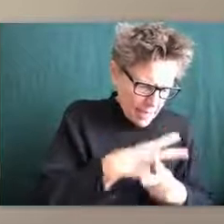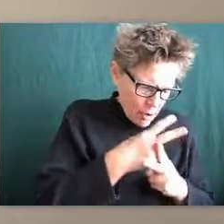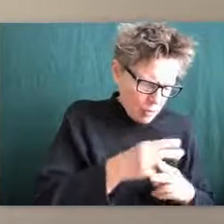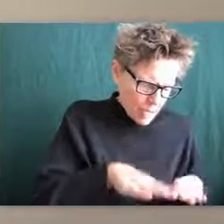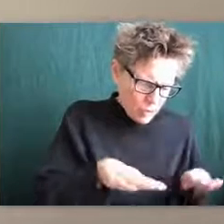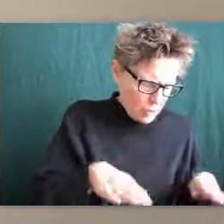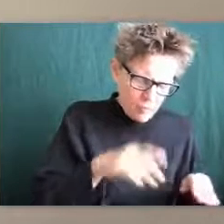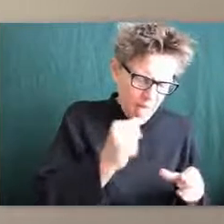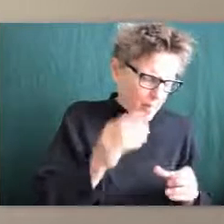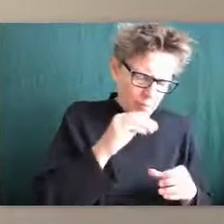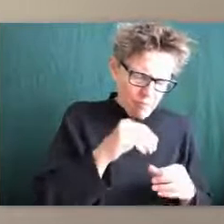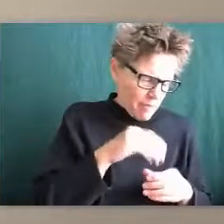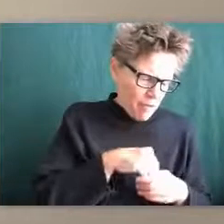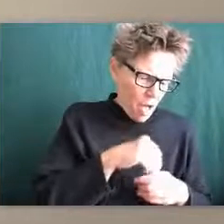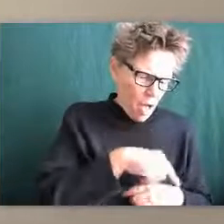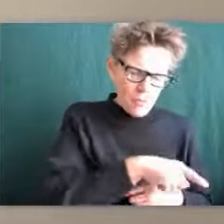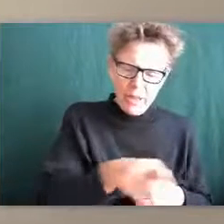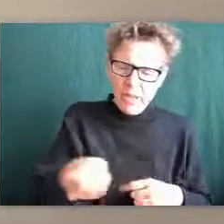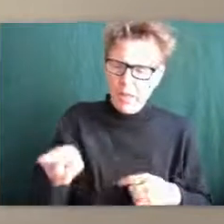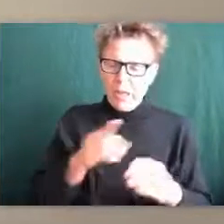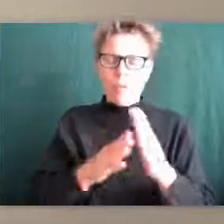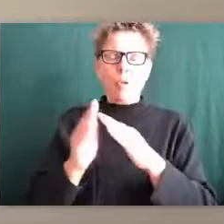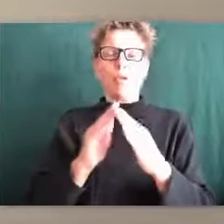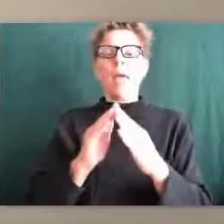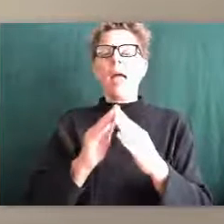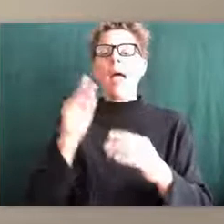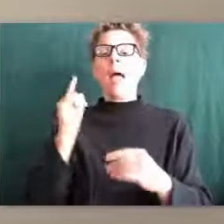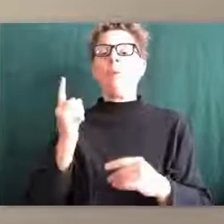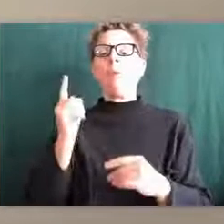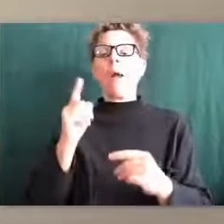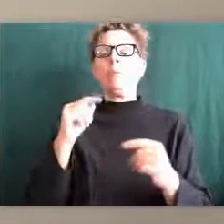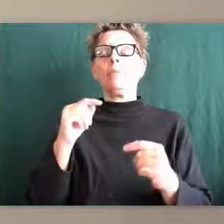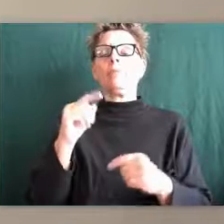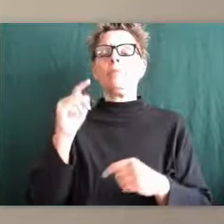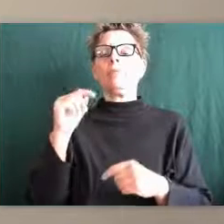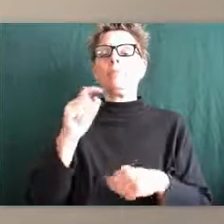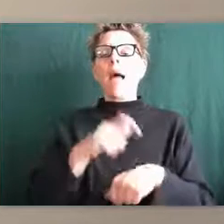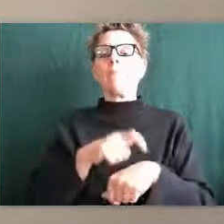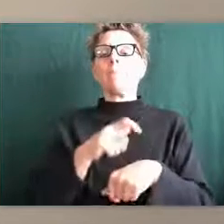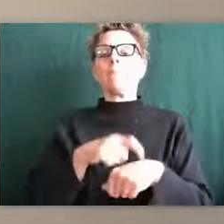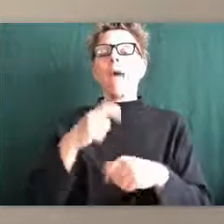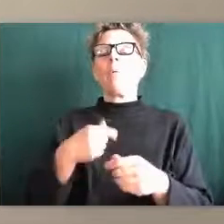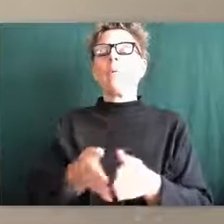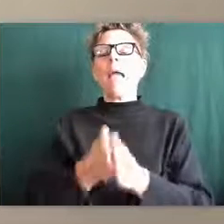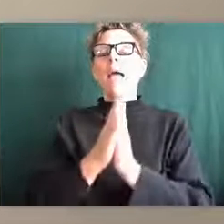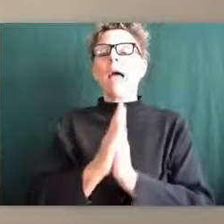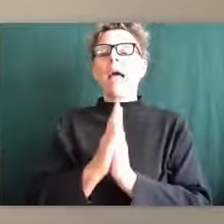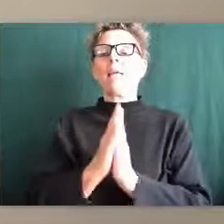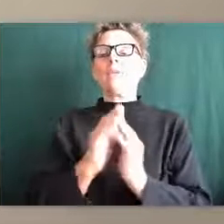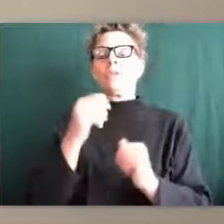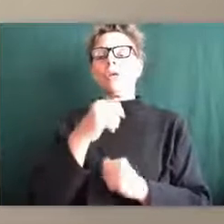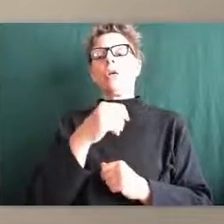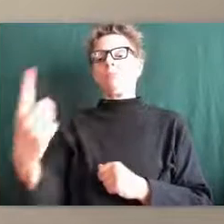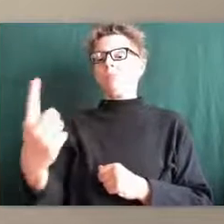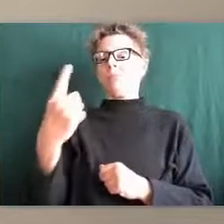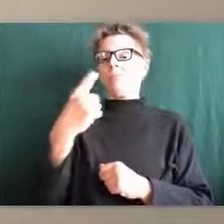point, I was asked to be on a city commission. And I went back and I was talking to the